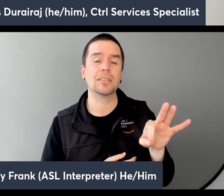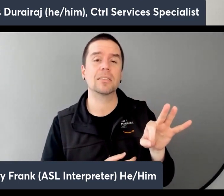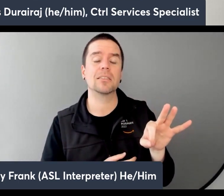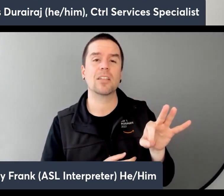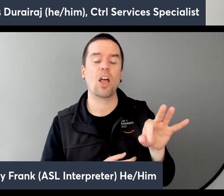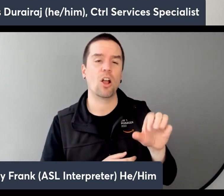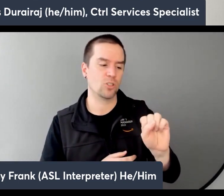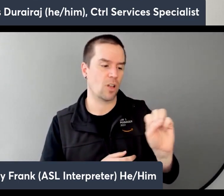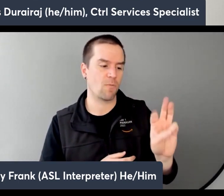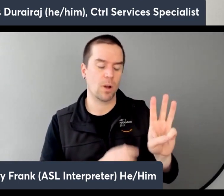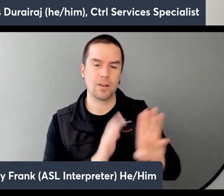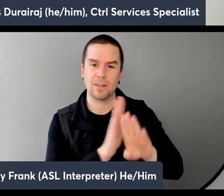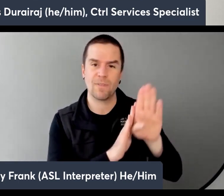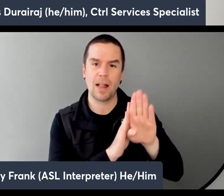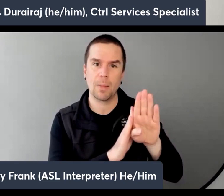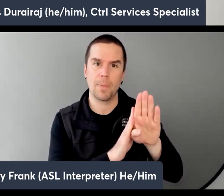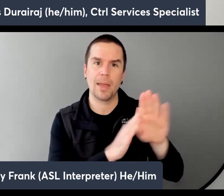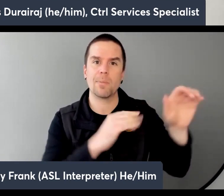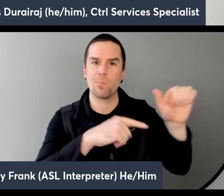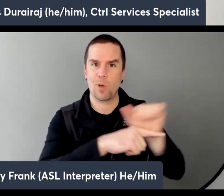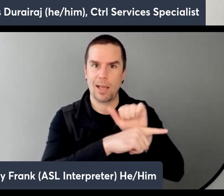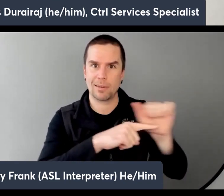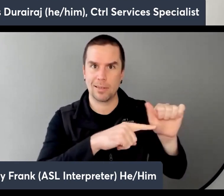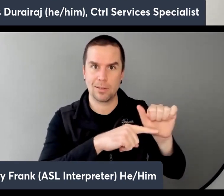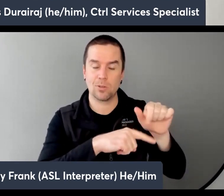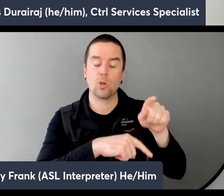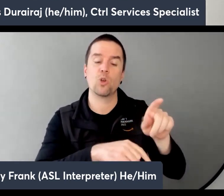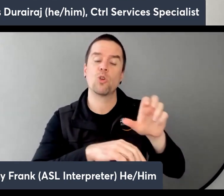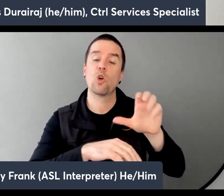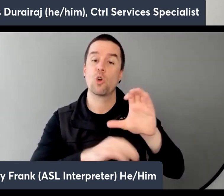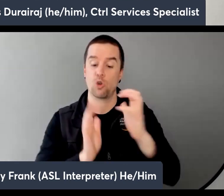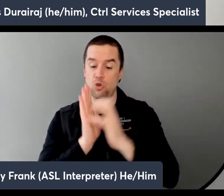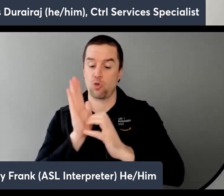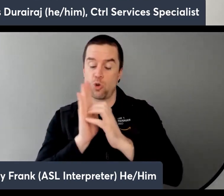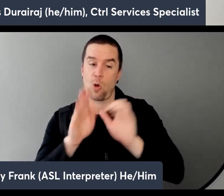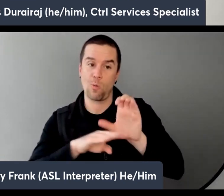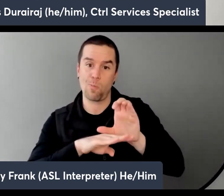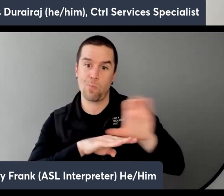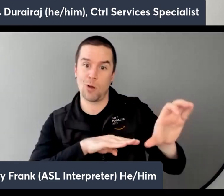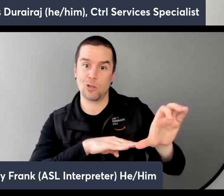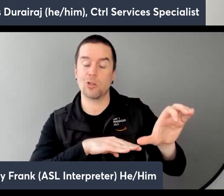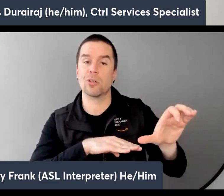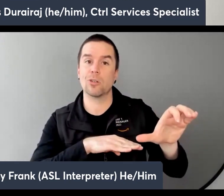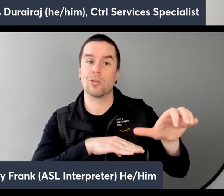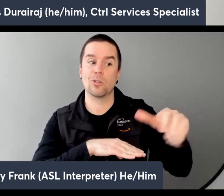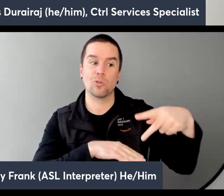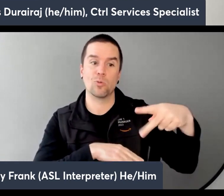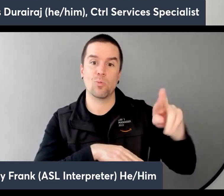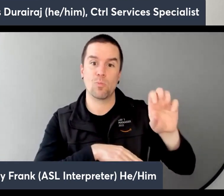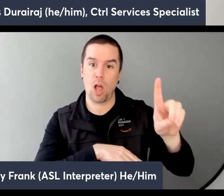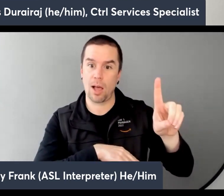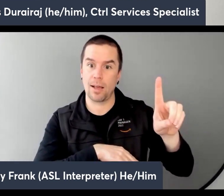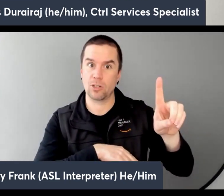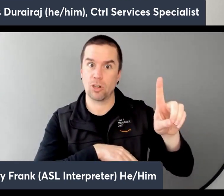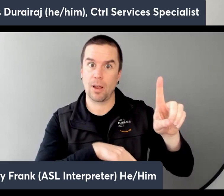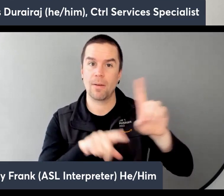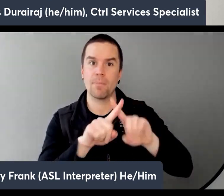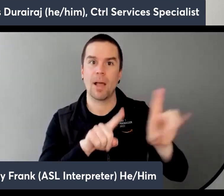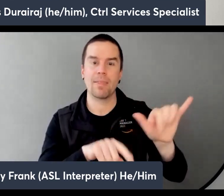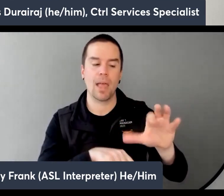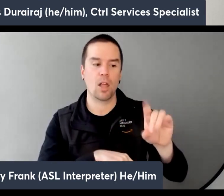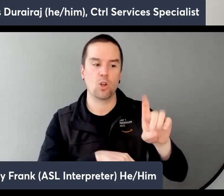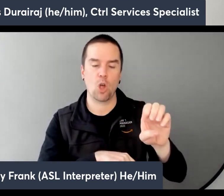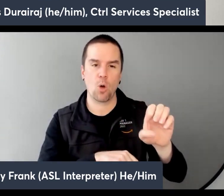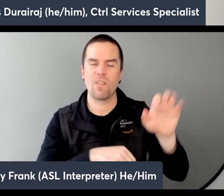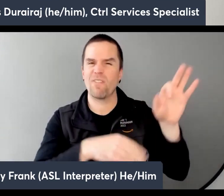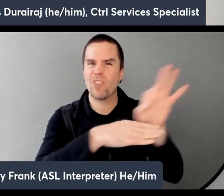software development practice where you'll push your code to production, but that code and that functionality is actually hidden